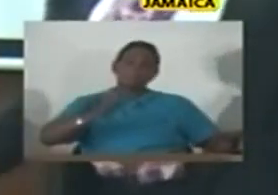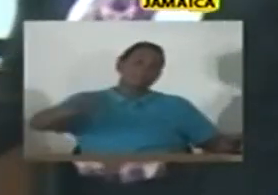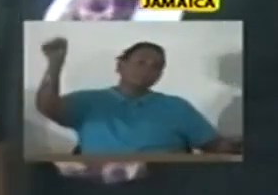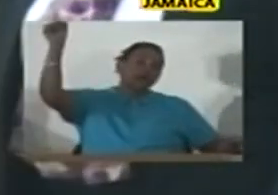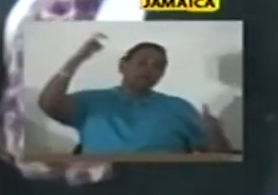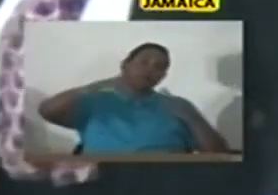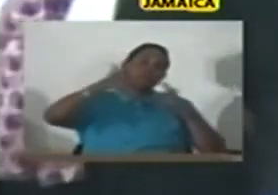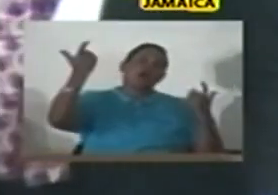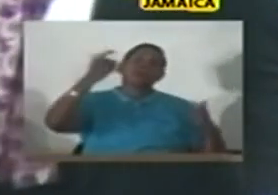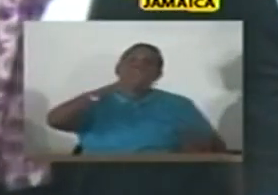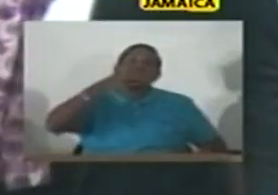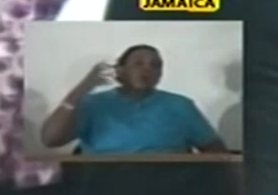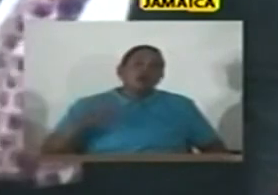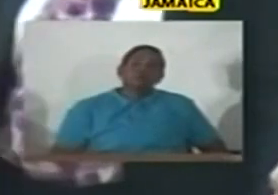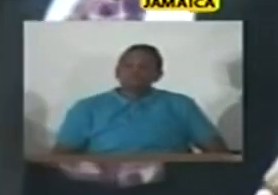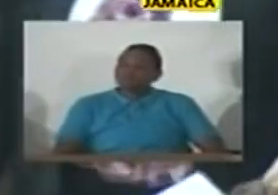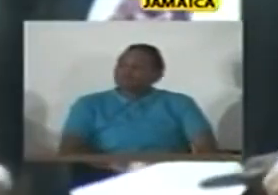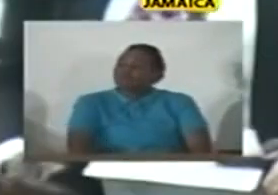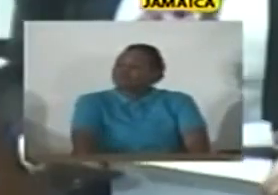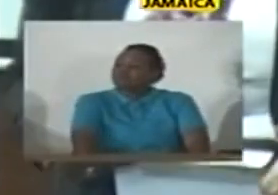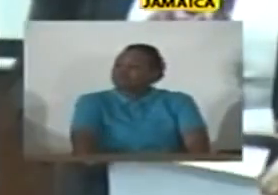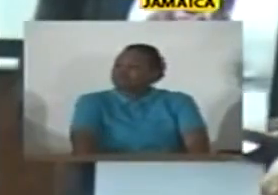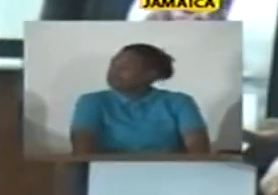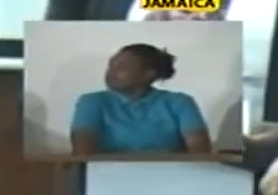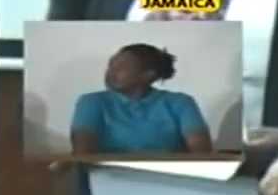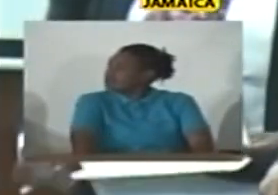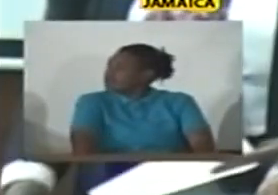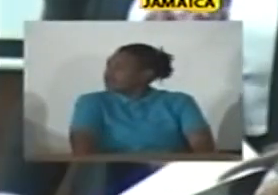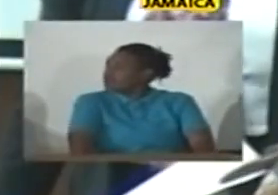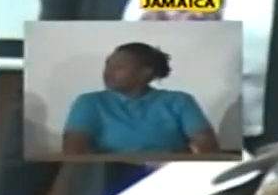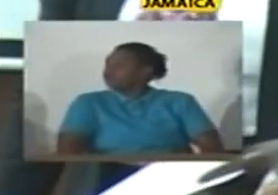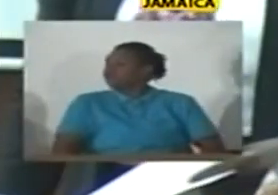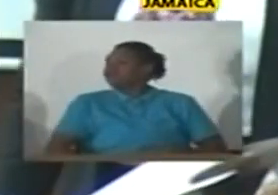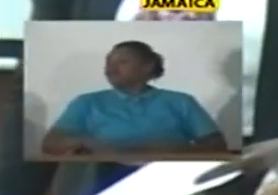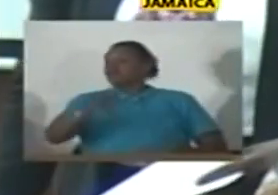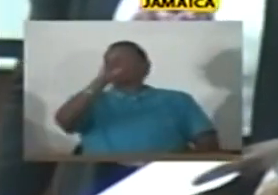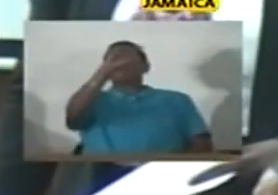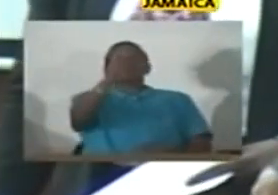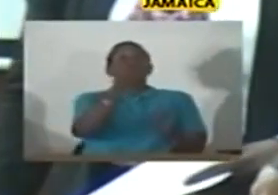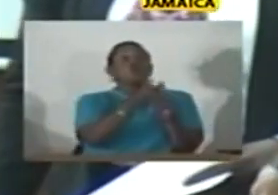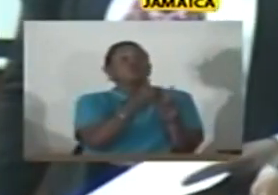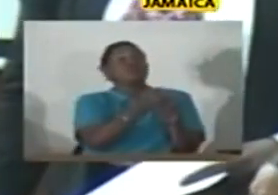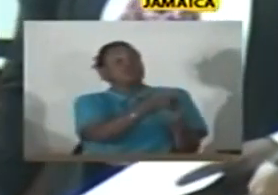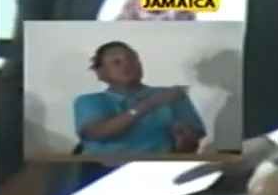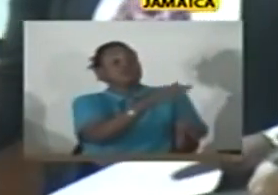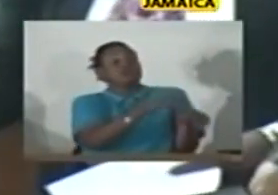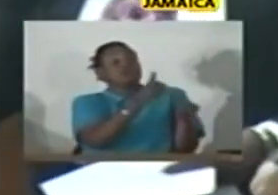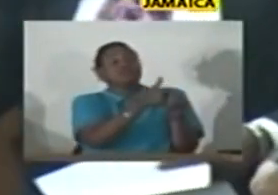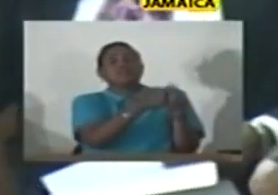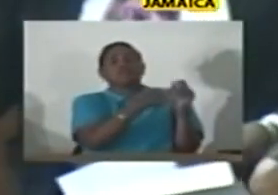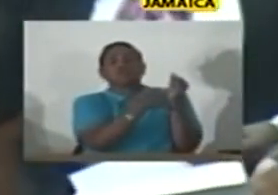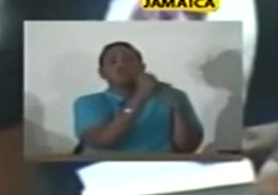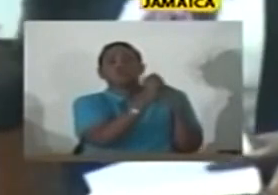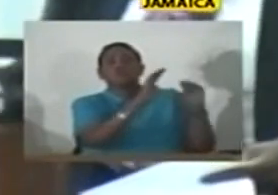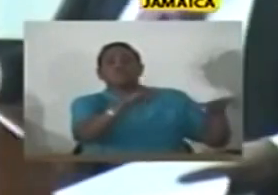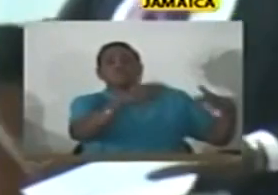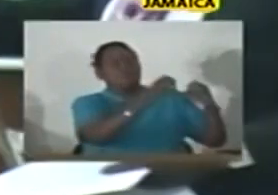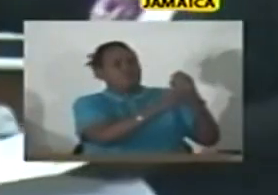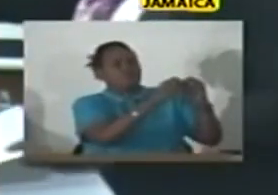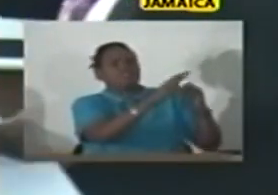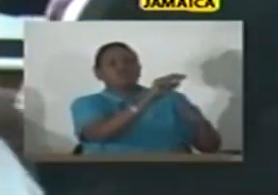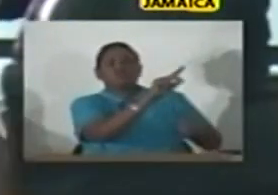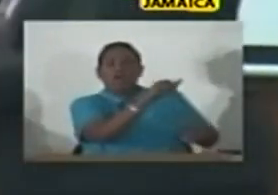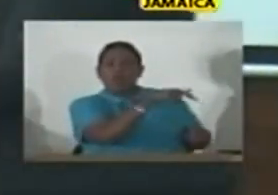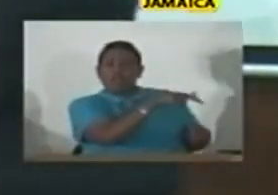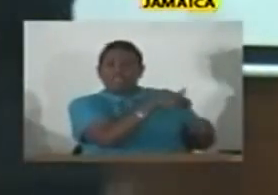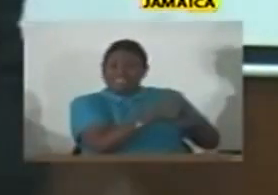farms. Mr. Speaker, the first port of call is the restructuring of RADA.